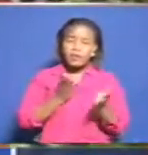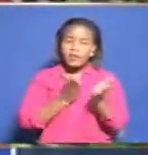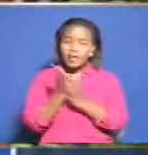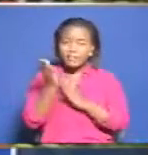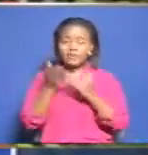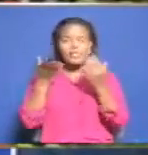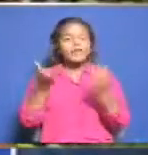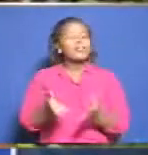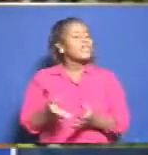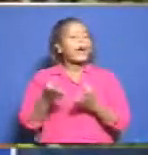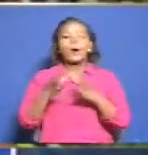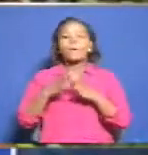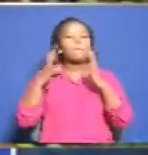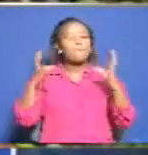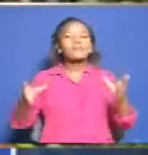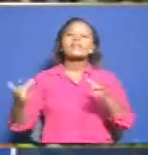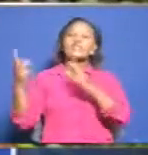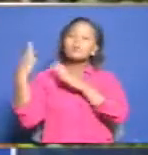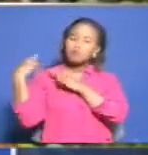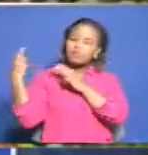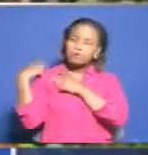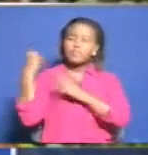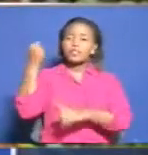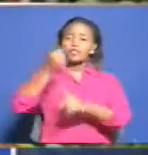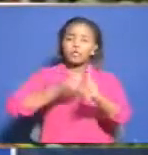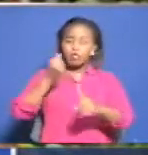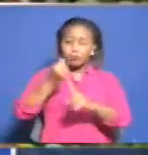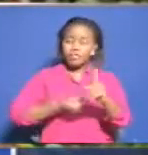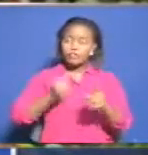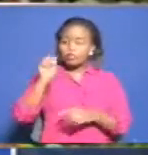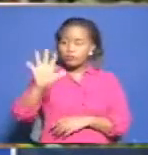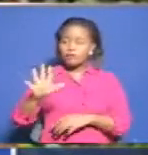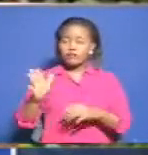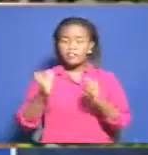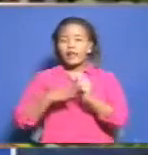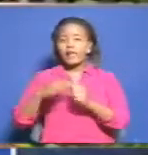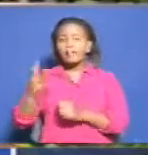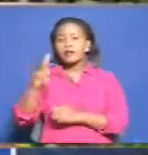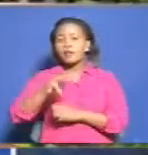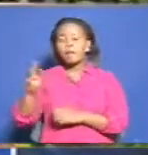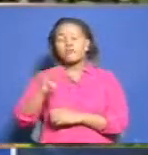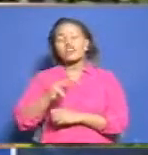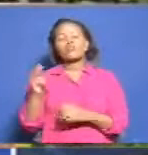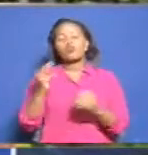of championing 50 million Kenyan rights at the judiciary arm of